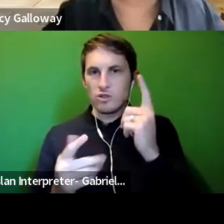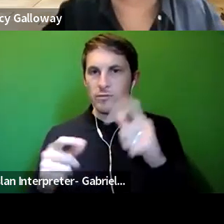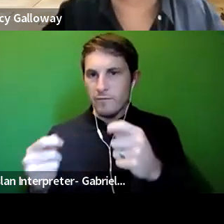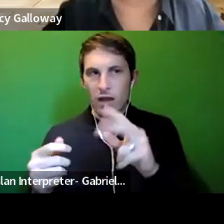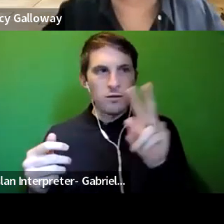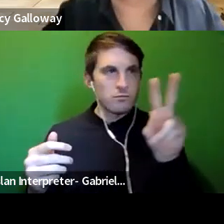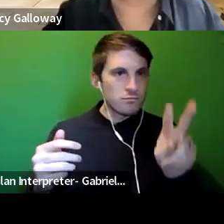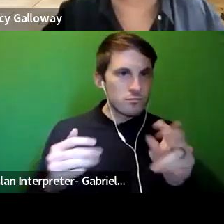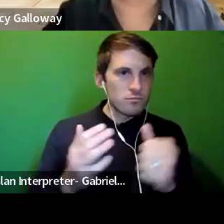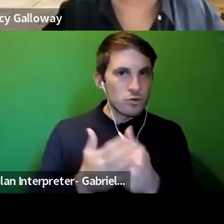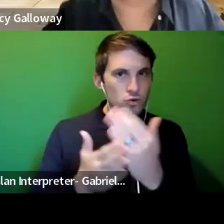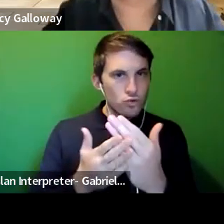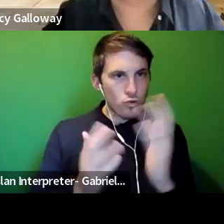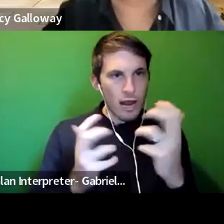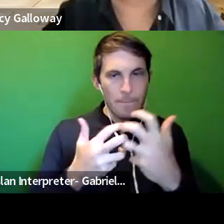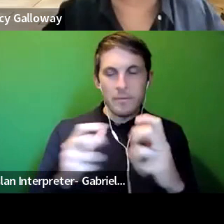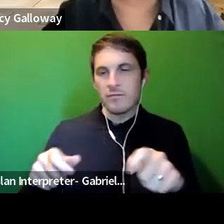And bring that